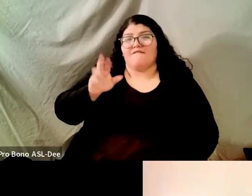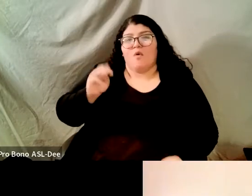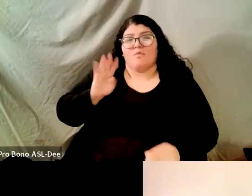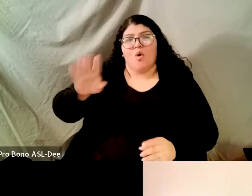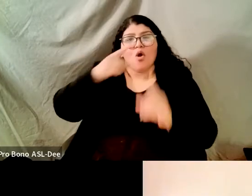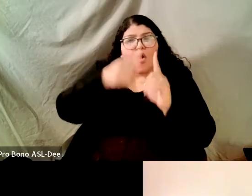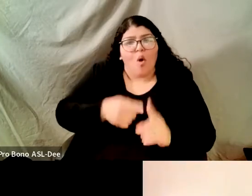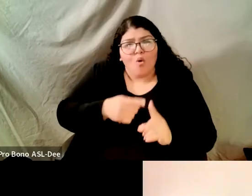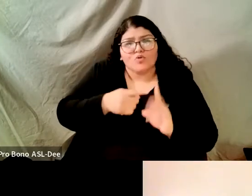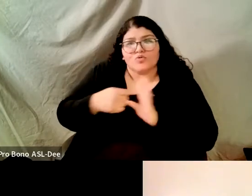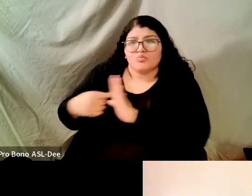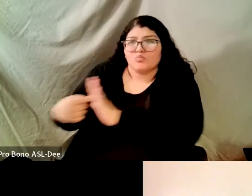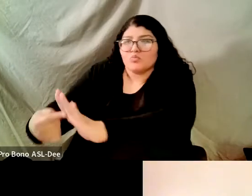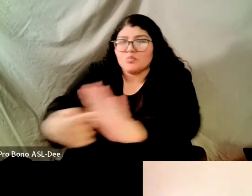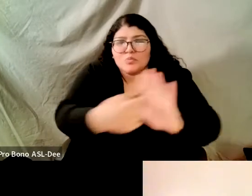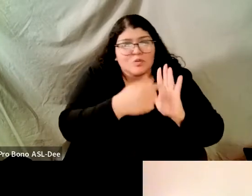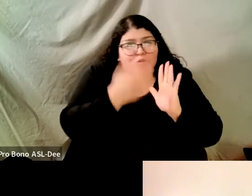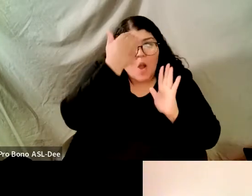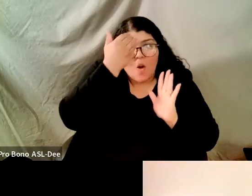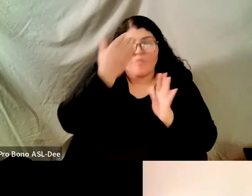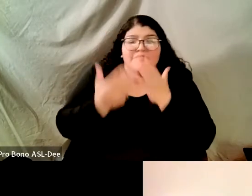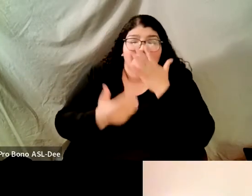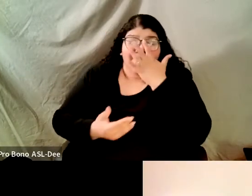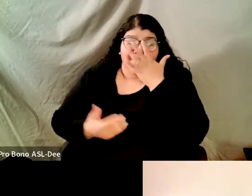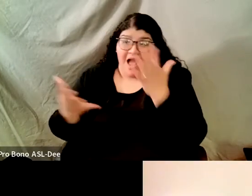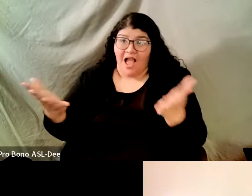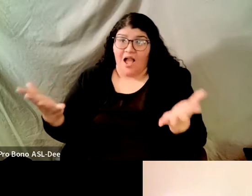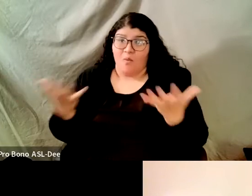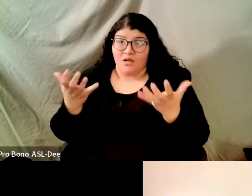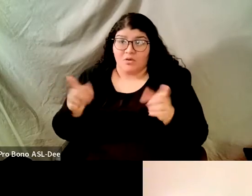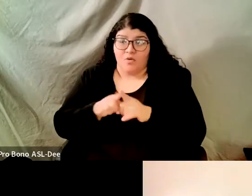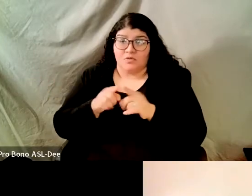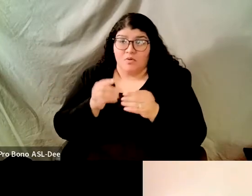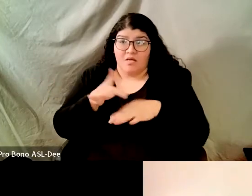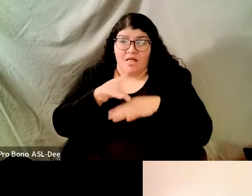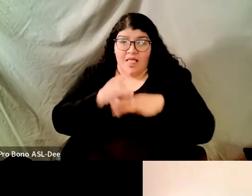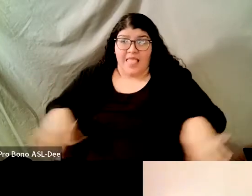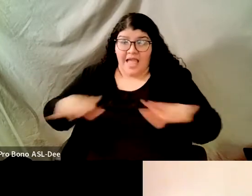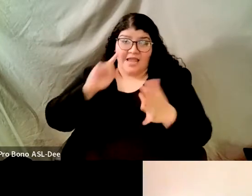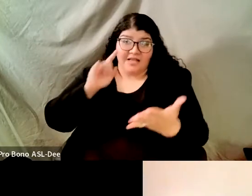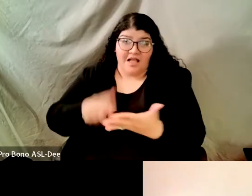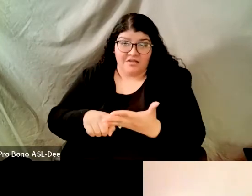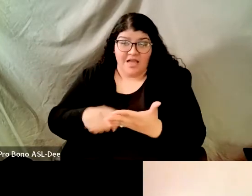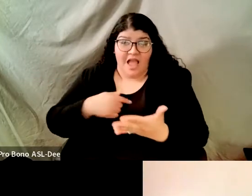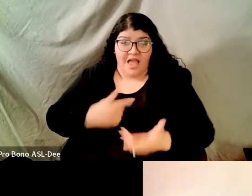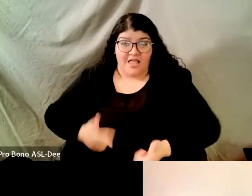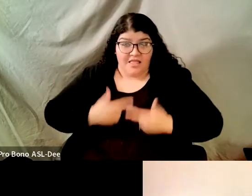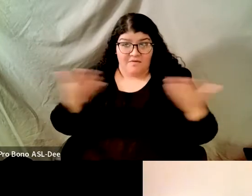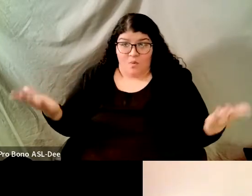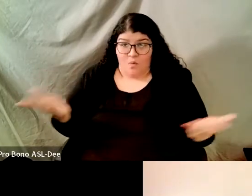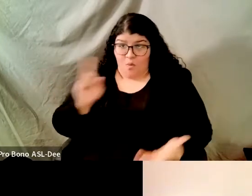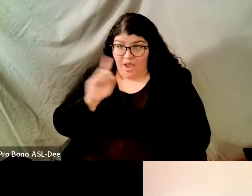with that said, I also want to do like a land acknowledgement. I live in Queens, New